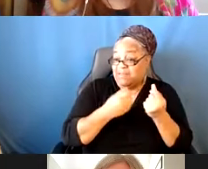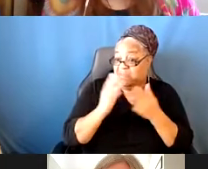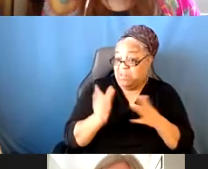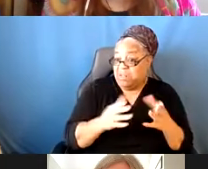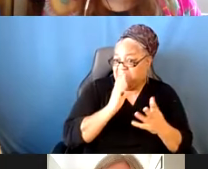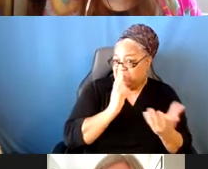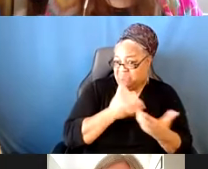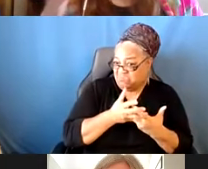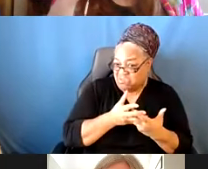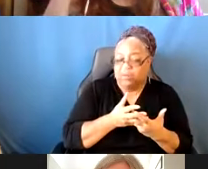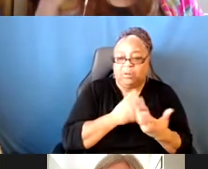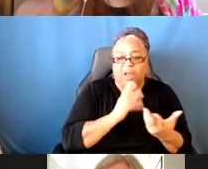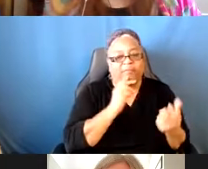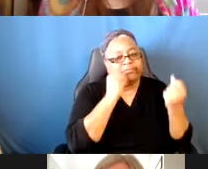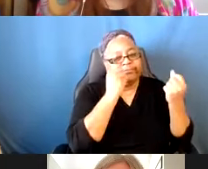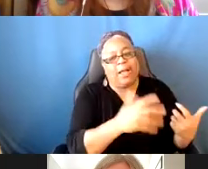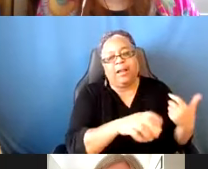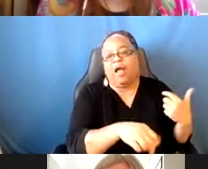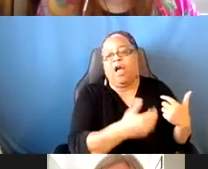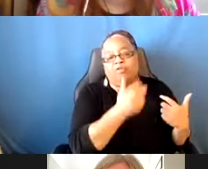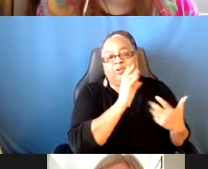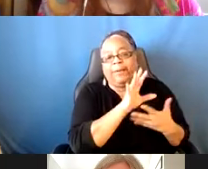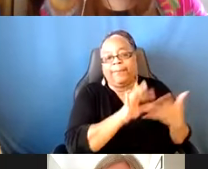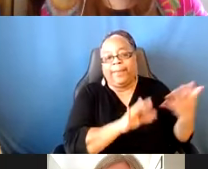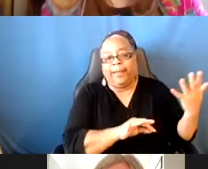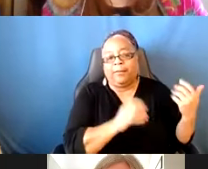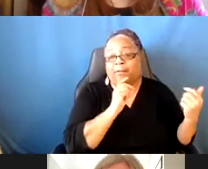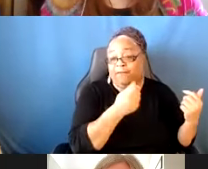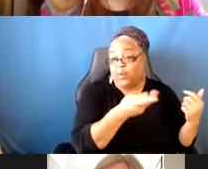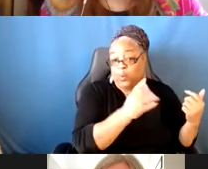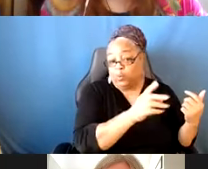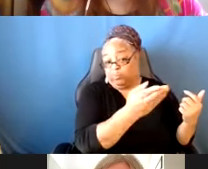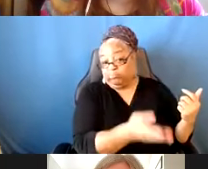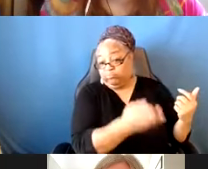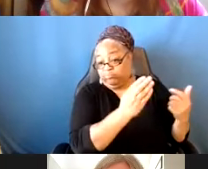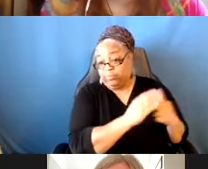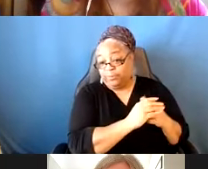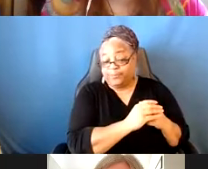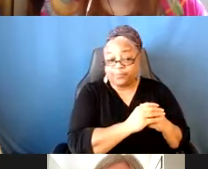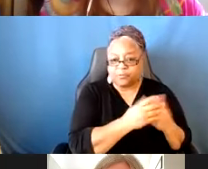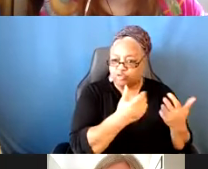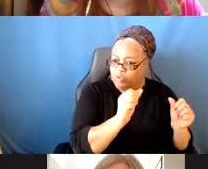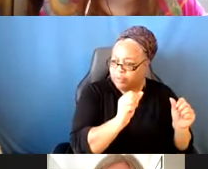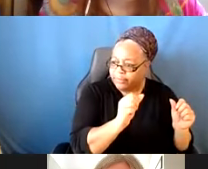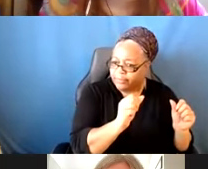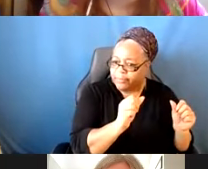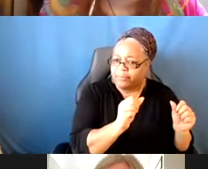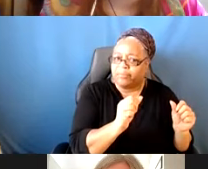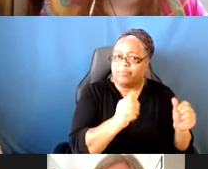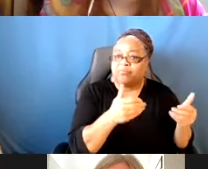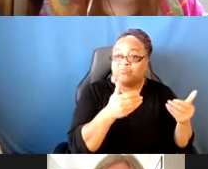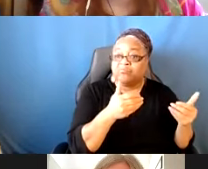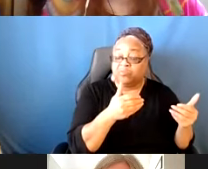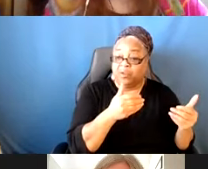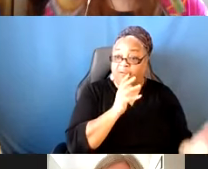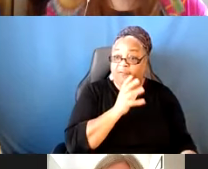of other safety plans out here. Here are just a few of them. Try them out. Go with what feels good.